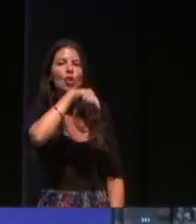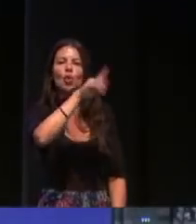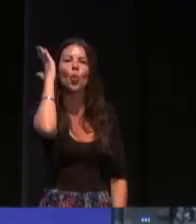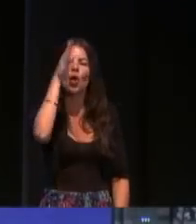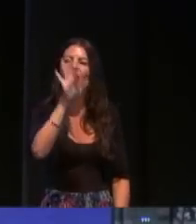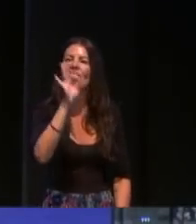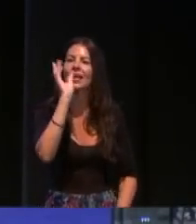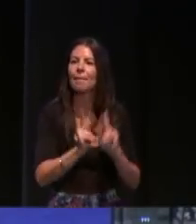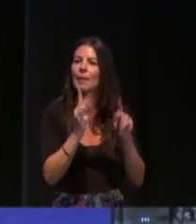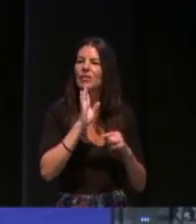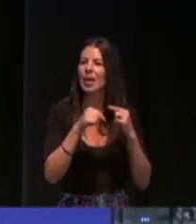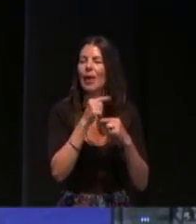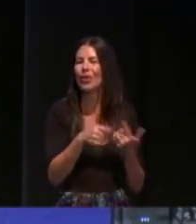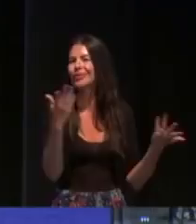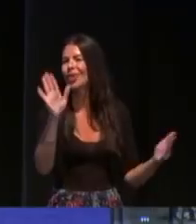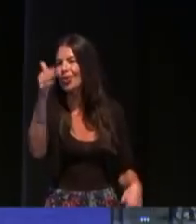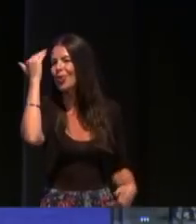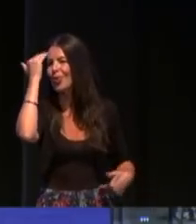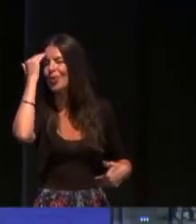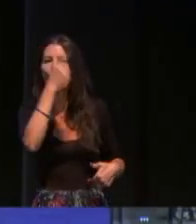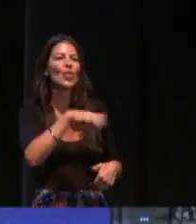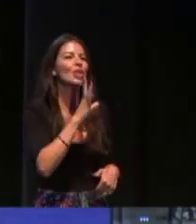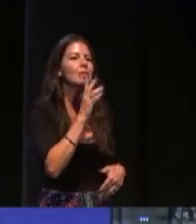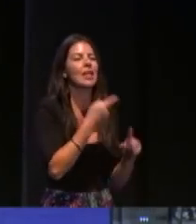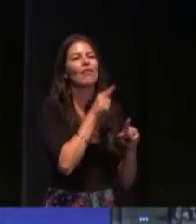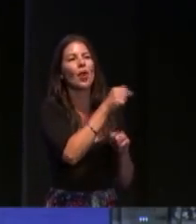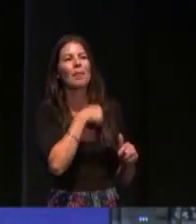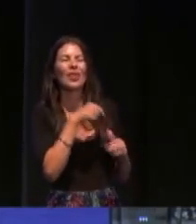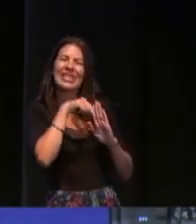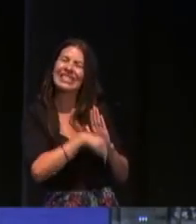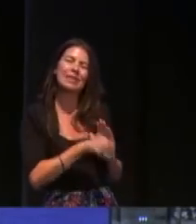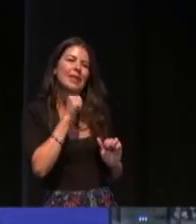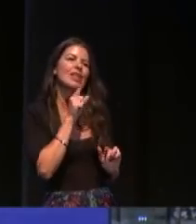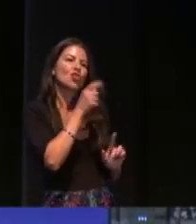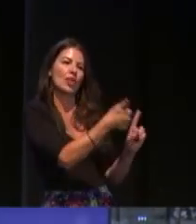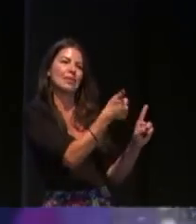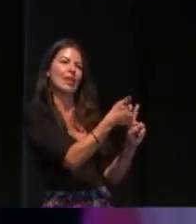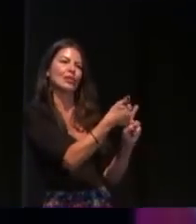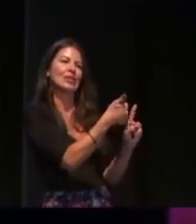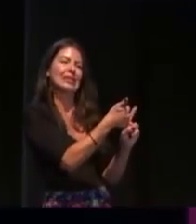discover that if people talk about you, you know that they're speaking from their own deep insecurities.